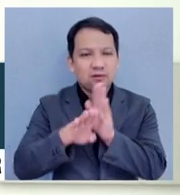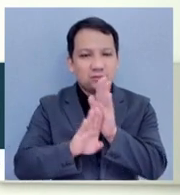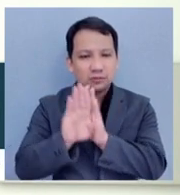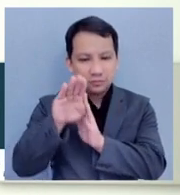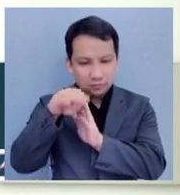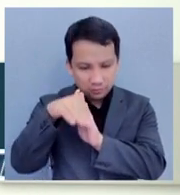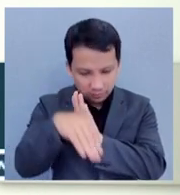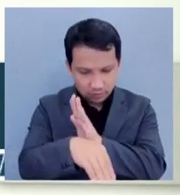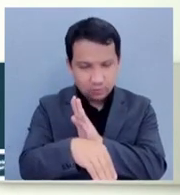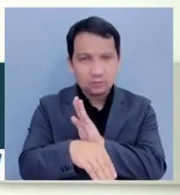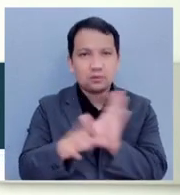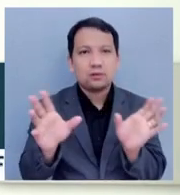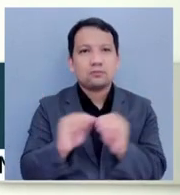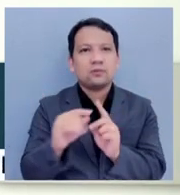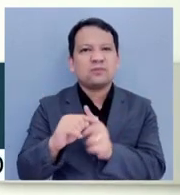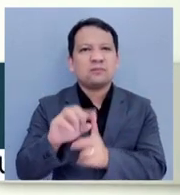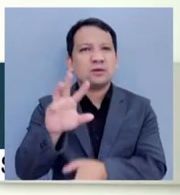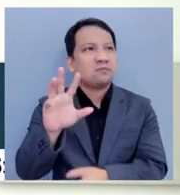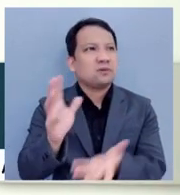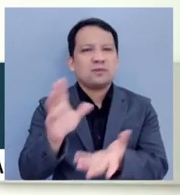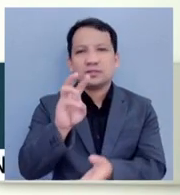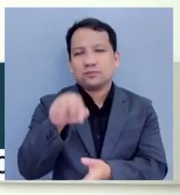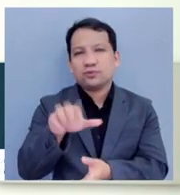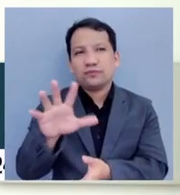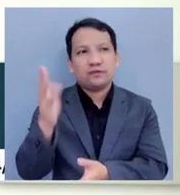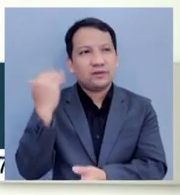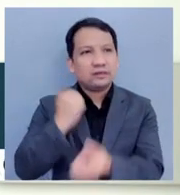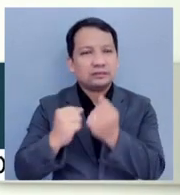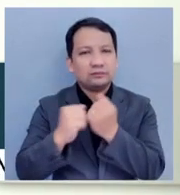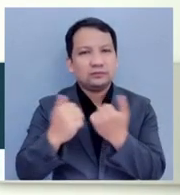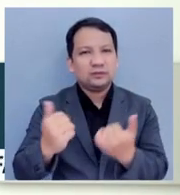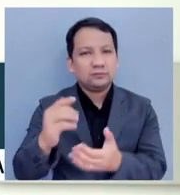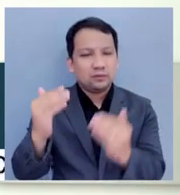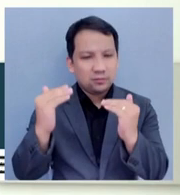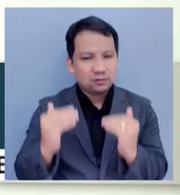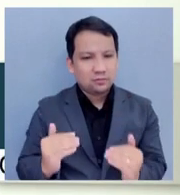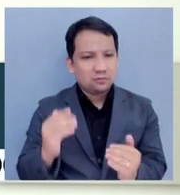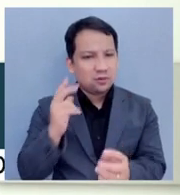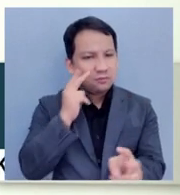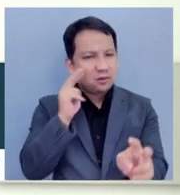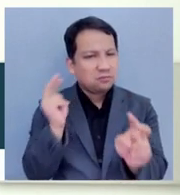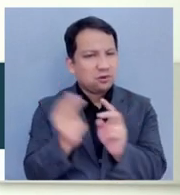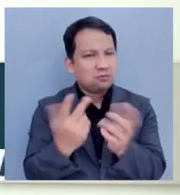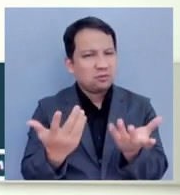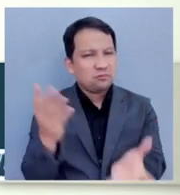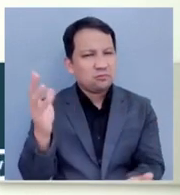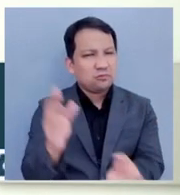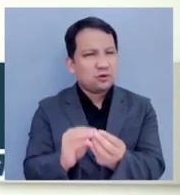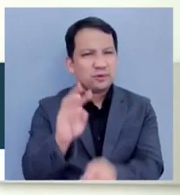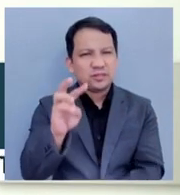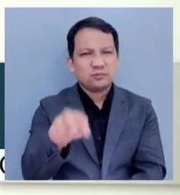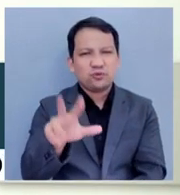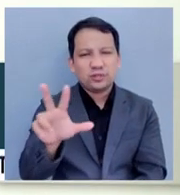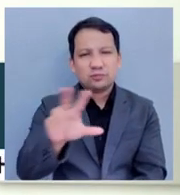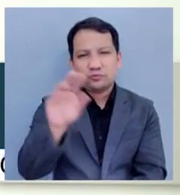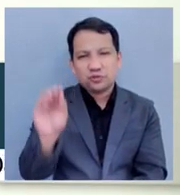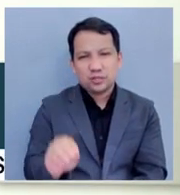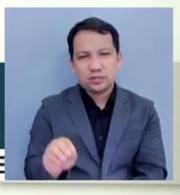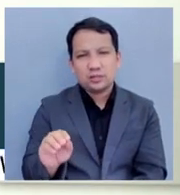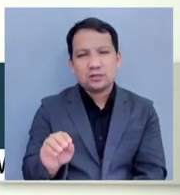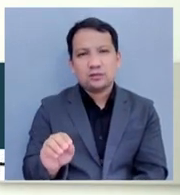recorded inflation at 6.5% last year. This year, it is projected to settle at 6.3%